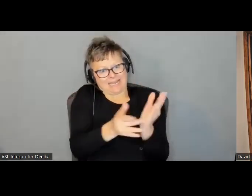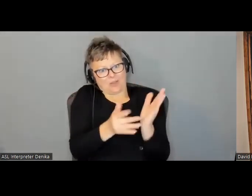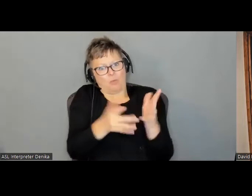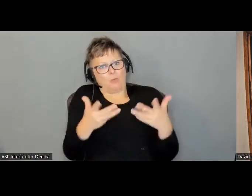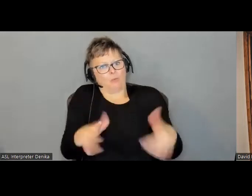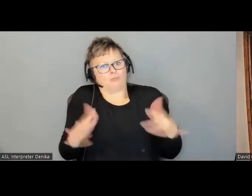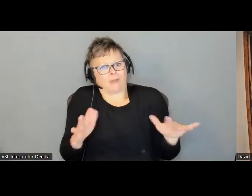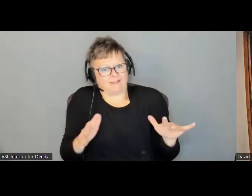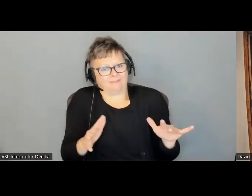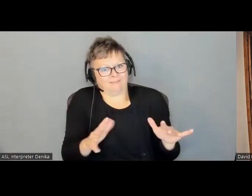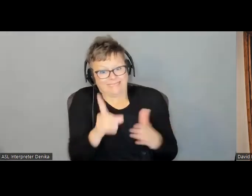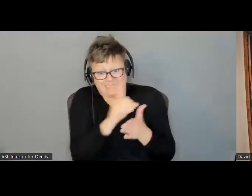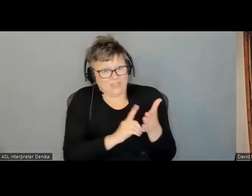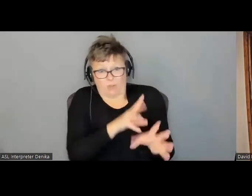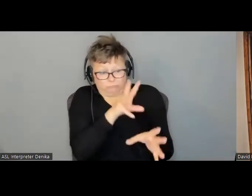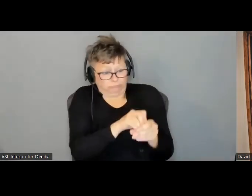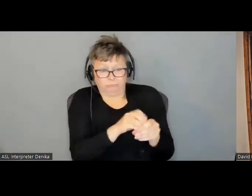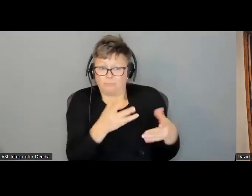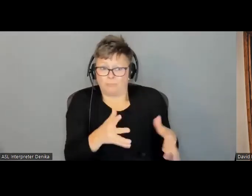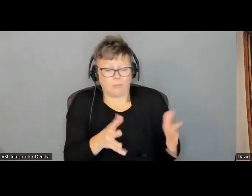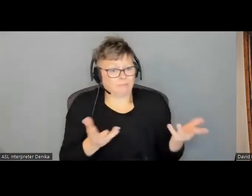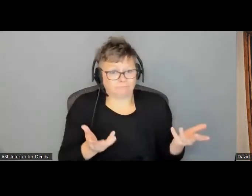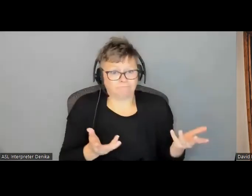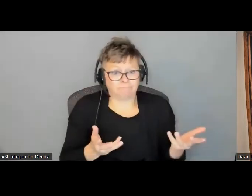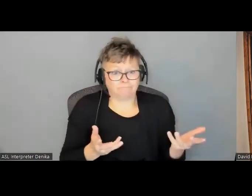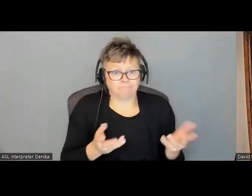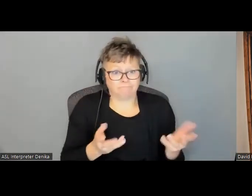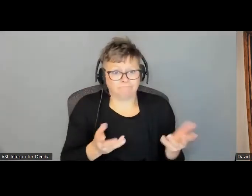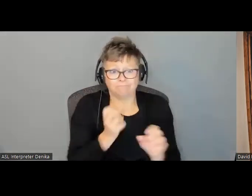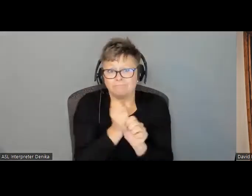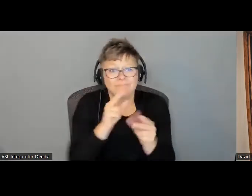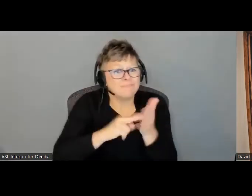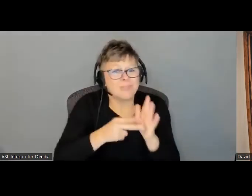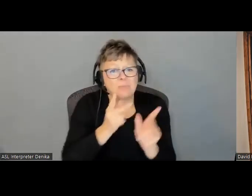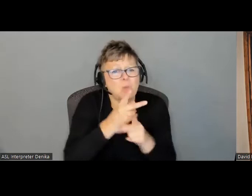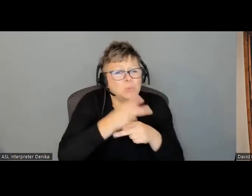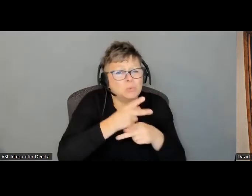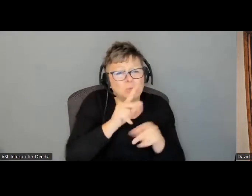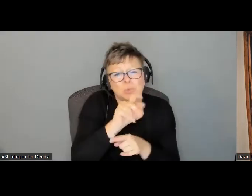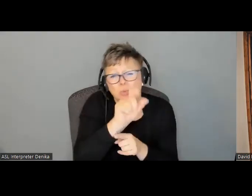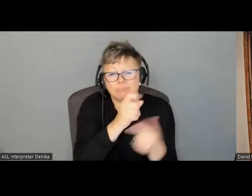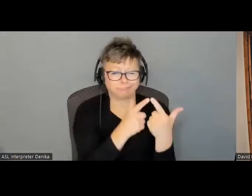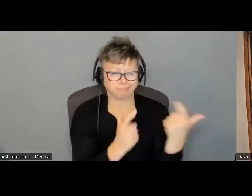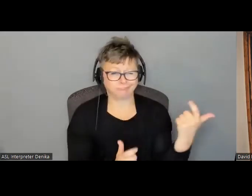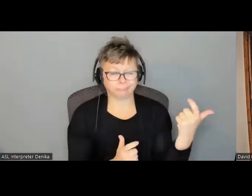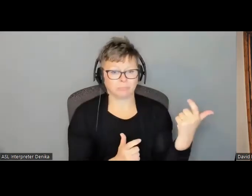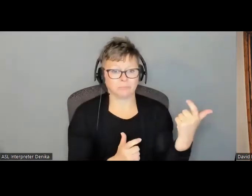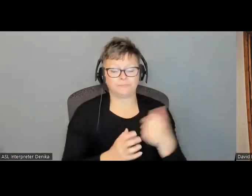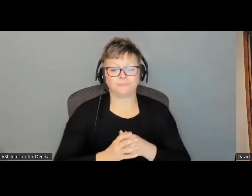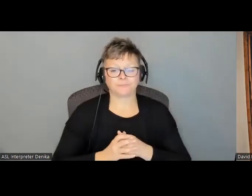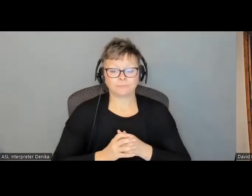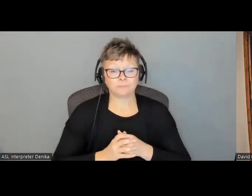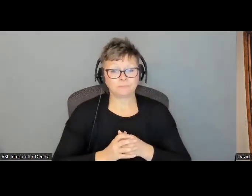we already own. And that includes productivity tools and so on. And then there are a number of add-ons to that,